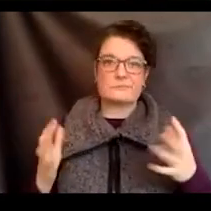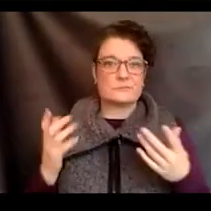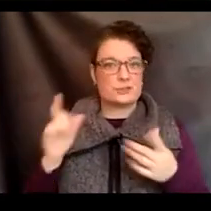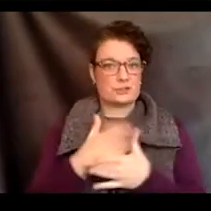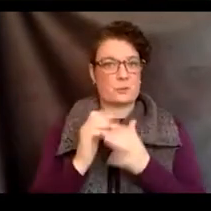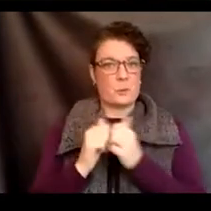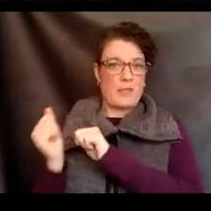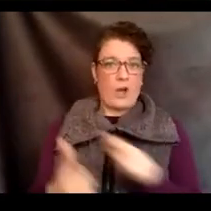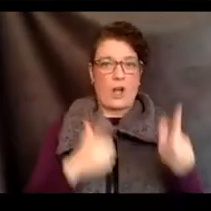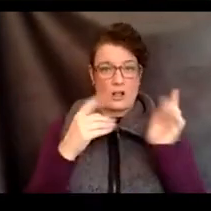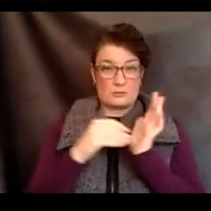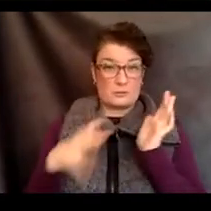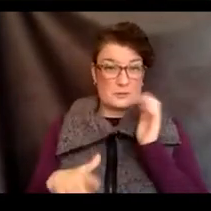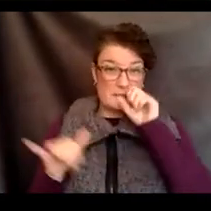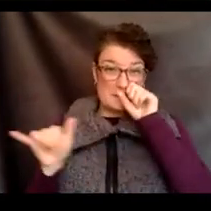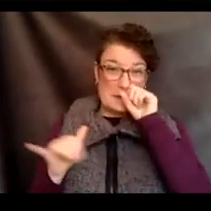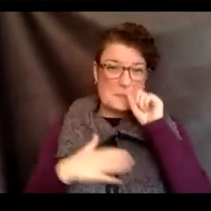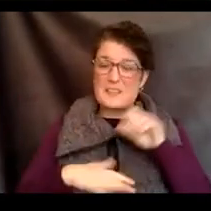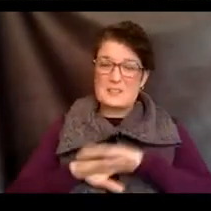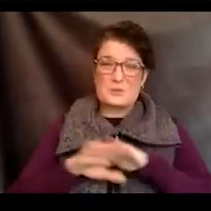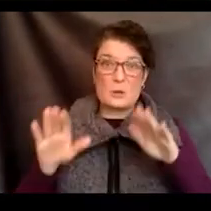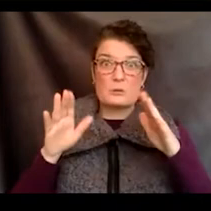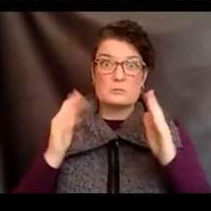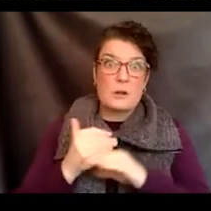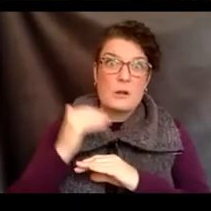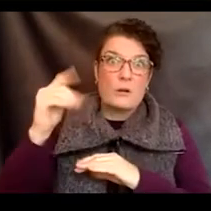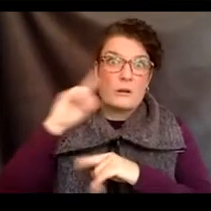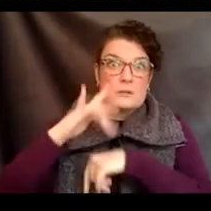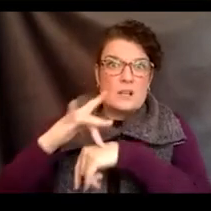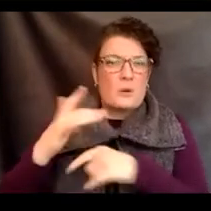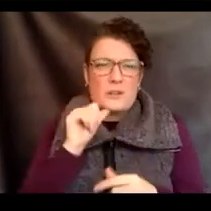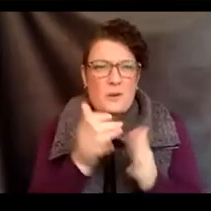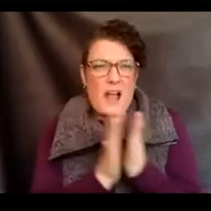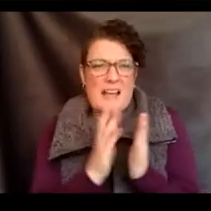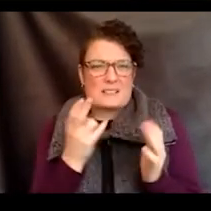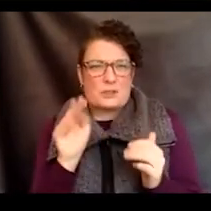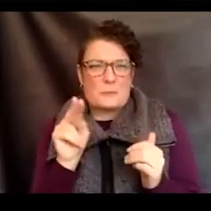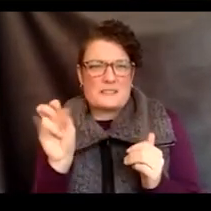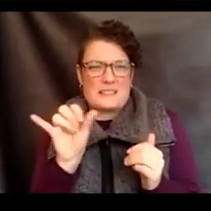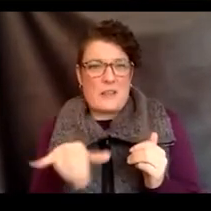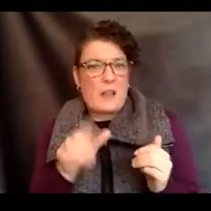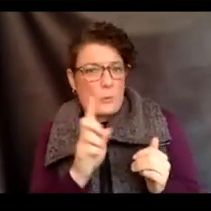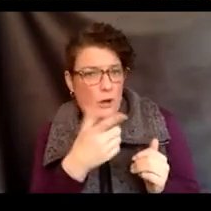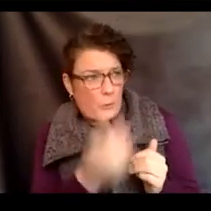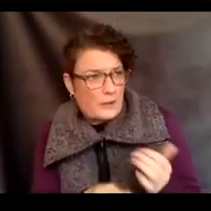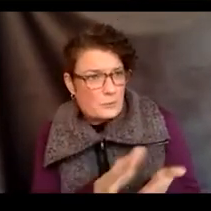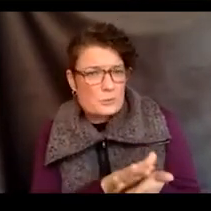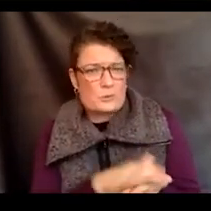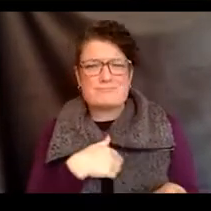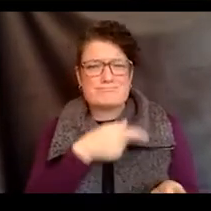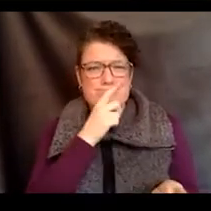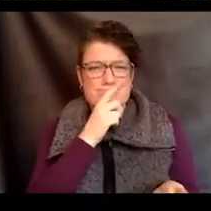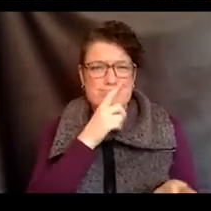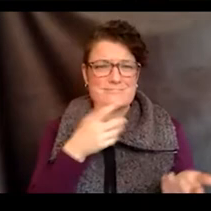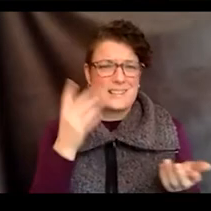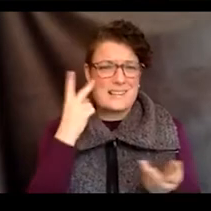Like, please, you know, don't overvalue. We don't overvalue humans that way. I don't ask my friends where they went to school. And I've seen people with,